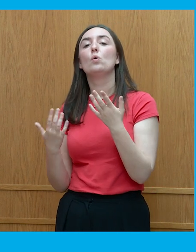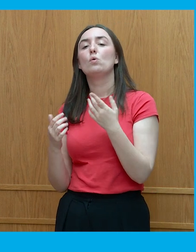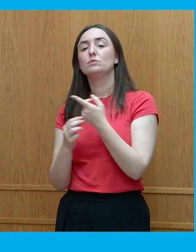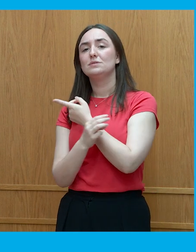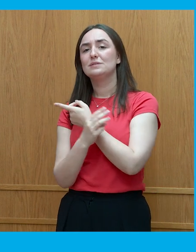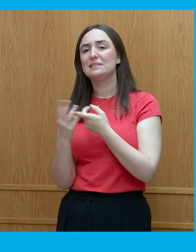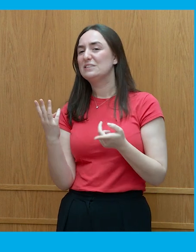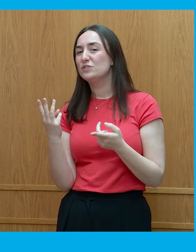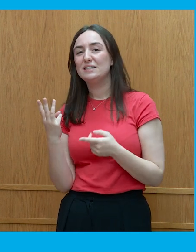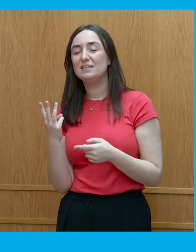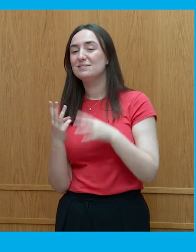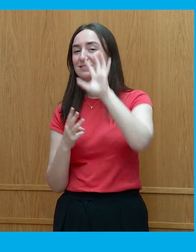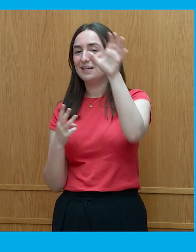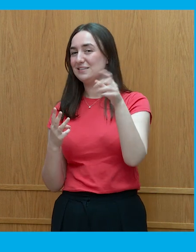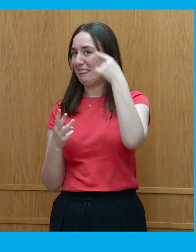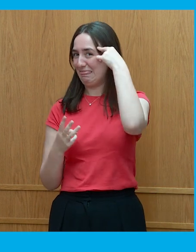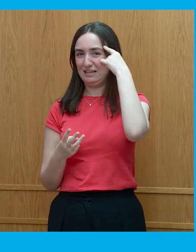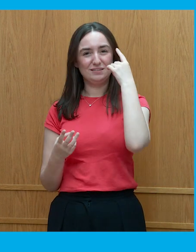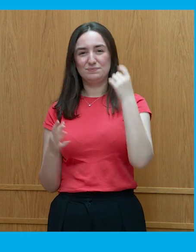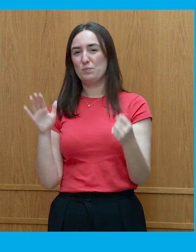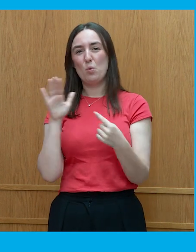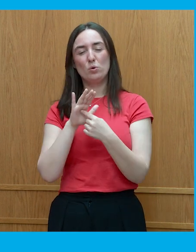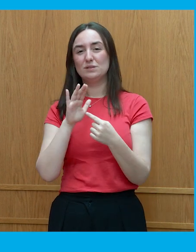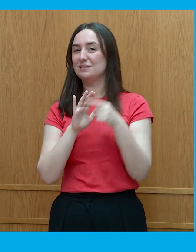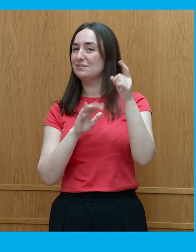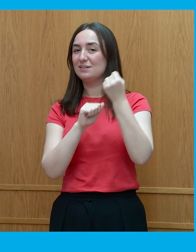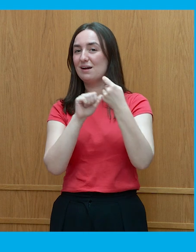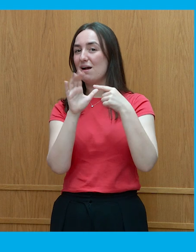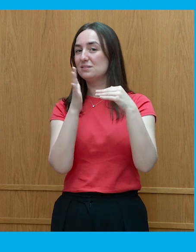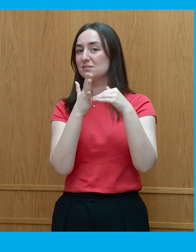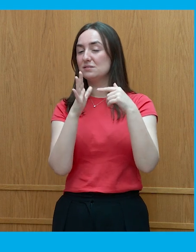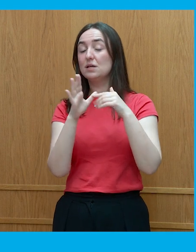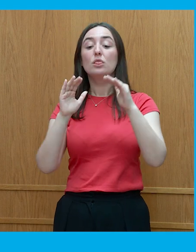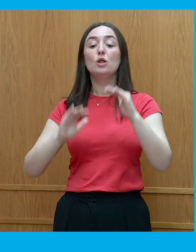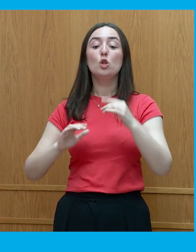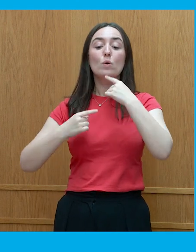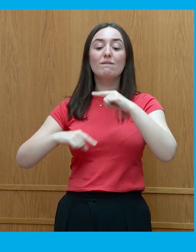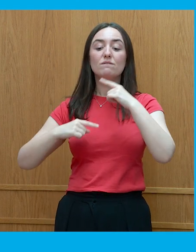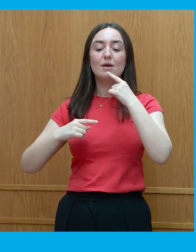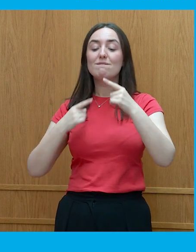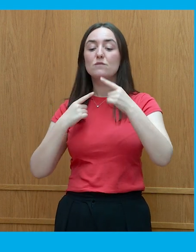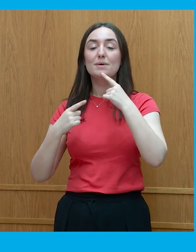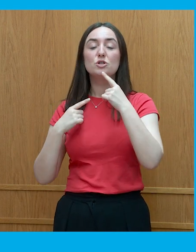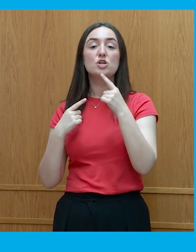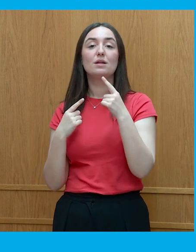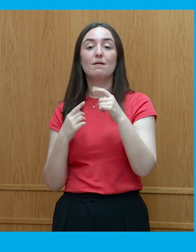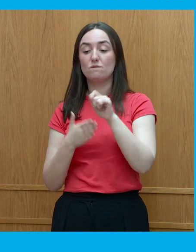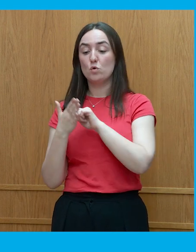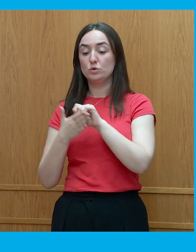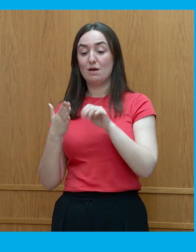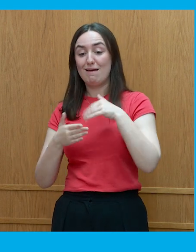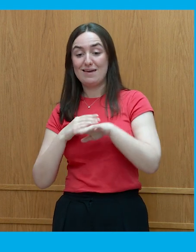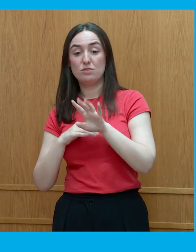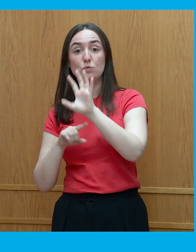Georgia. I don't think Gaza matters. I don't think the low information voter that is decisive in any of those four states could